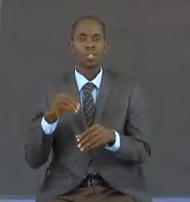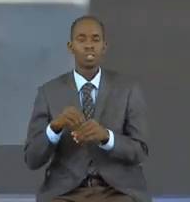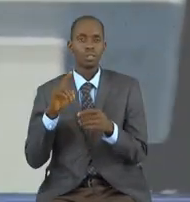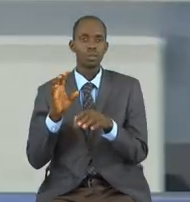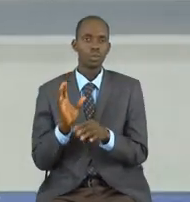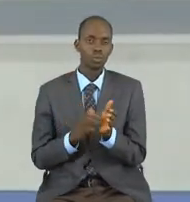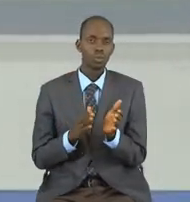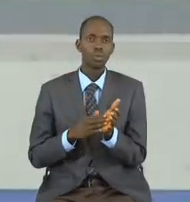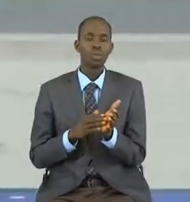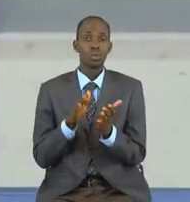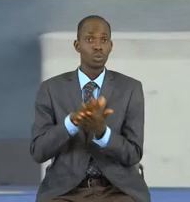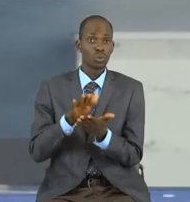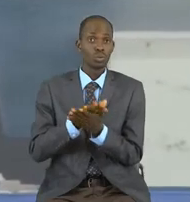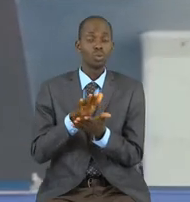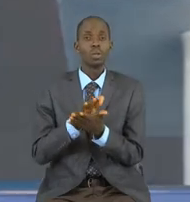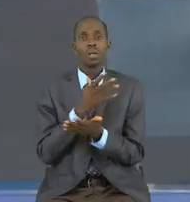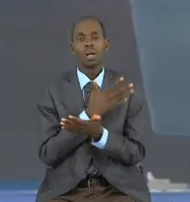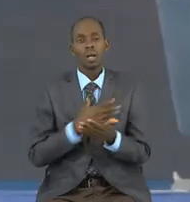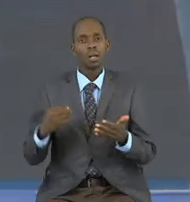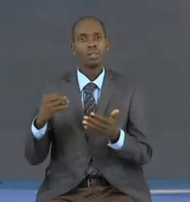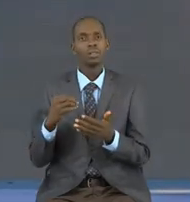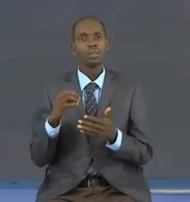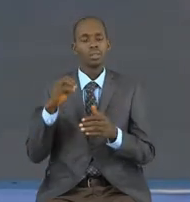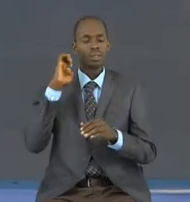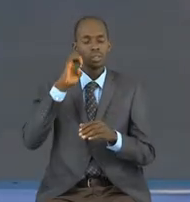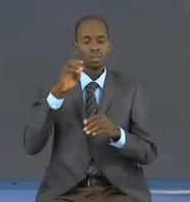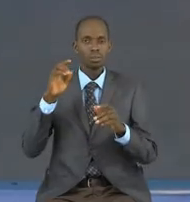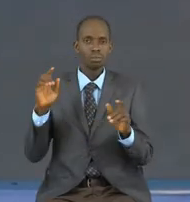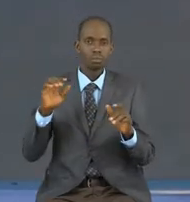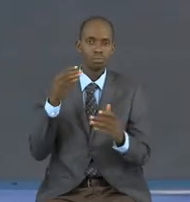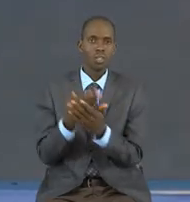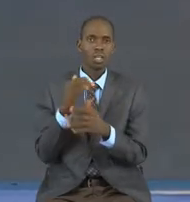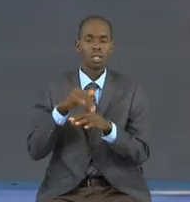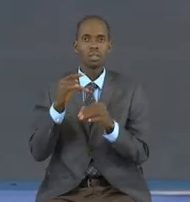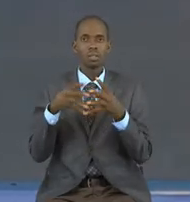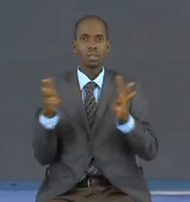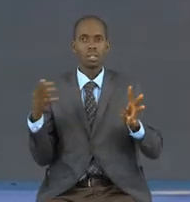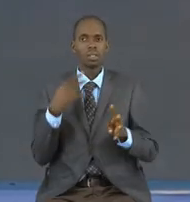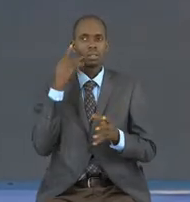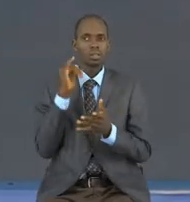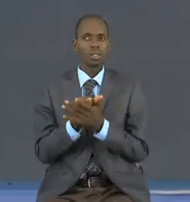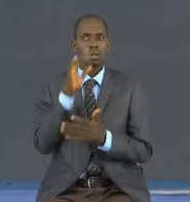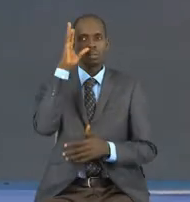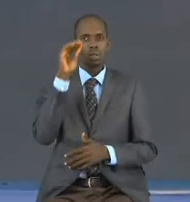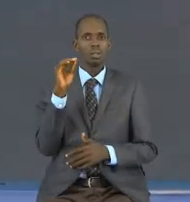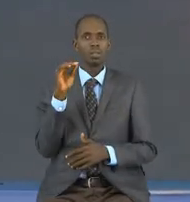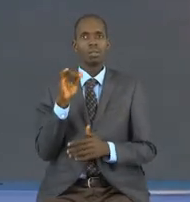gate. And look at the first person he sees at the gate, the bully. And that bully said,